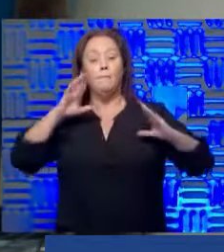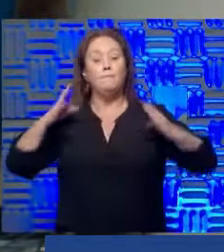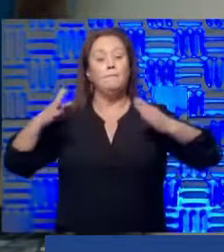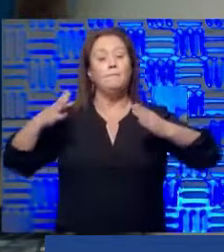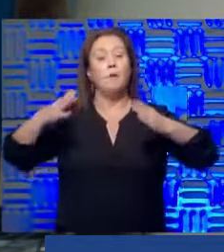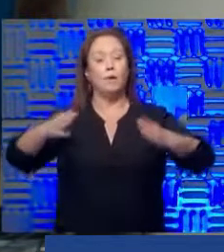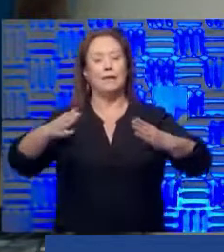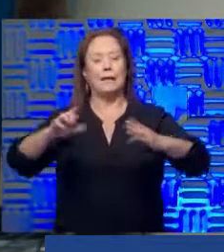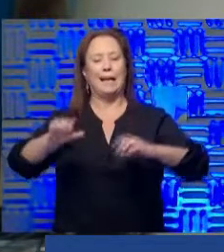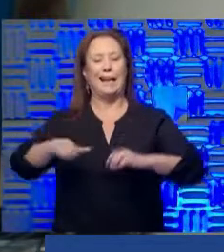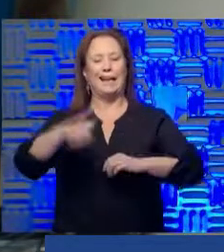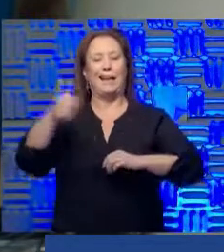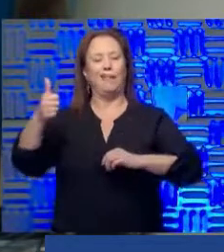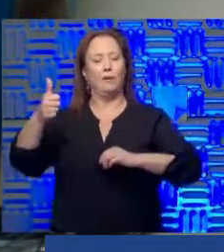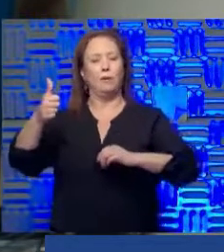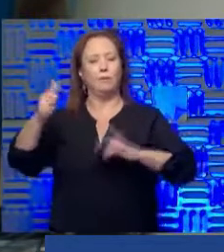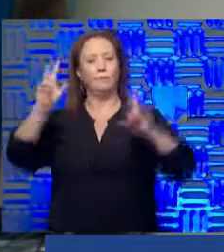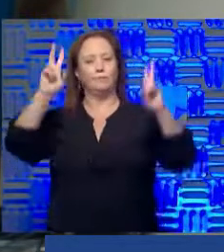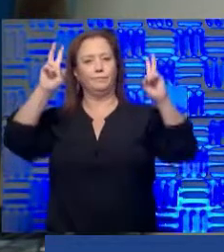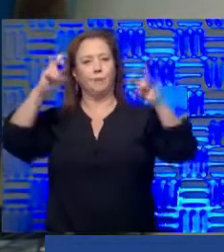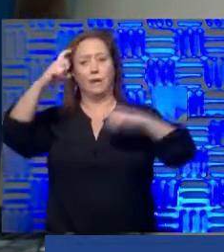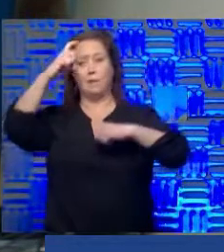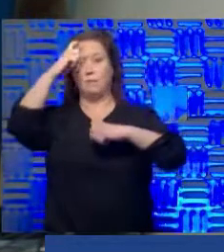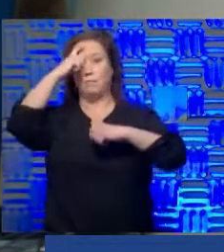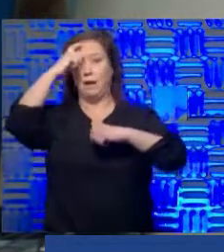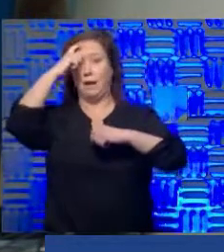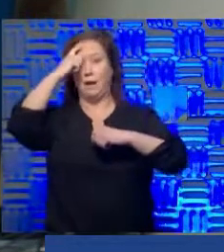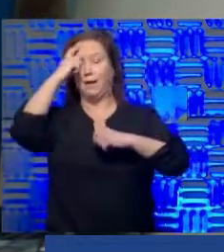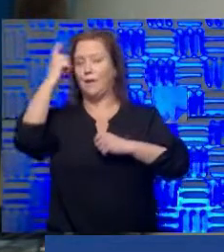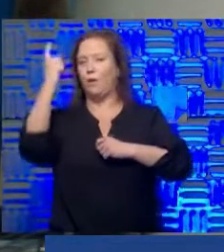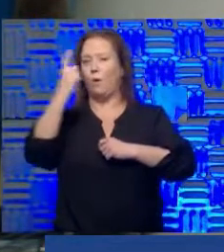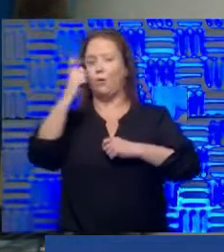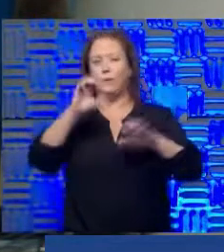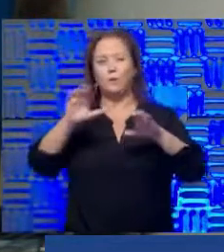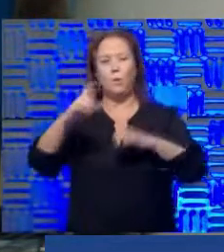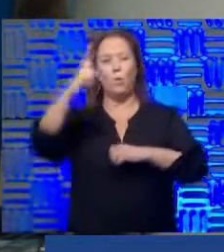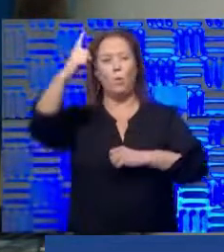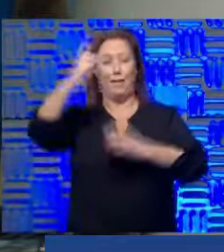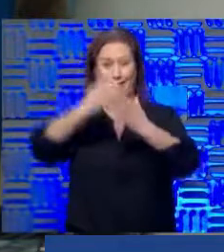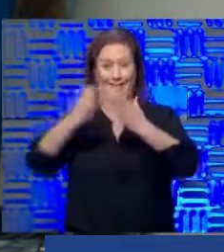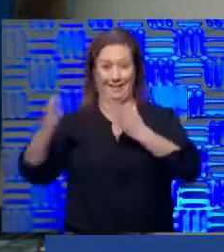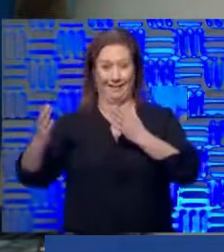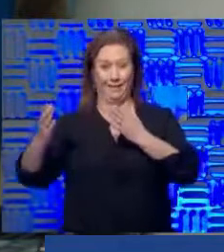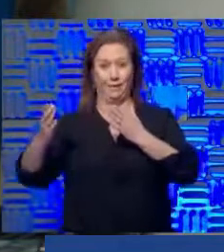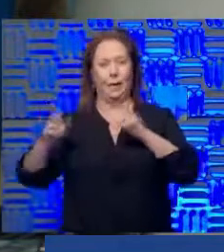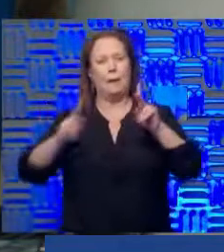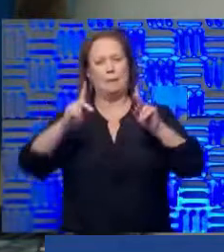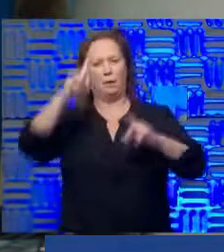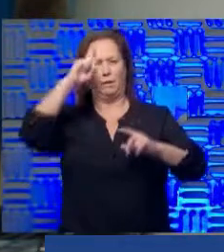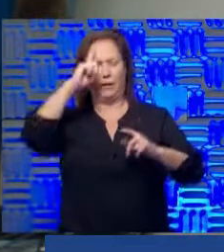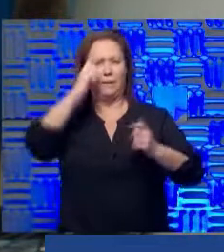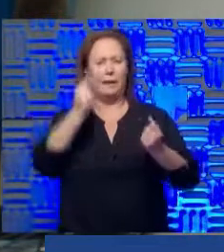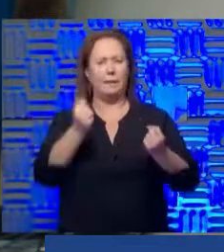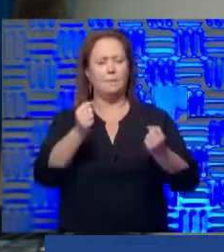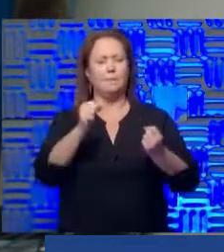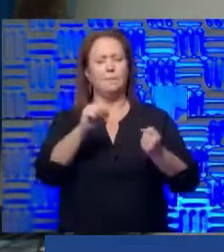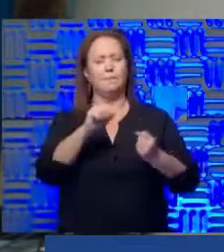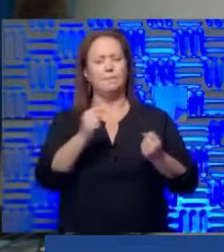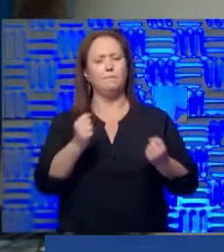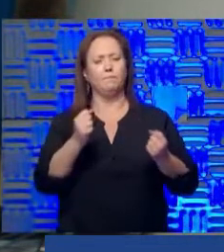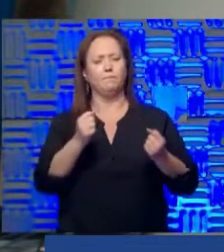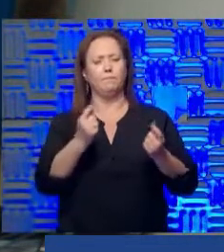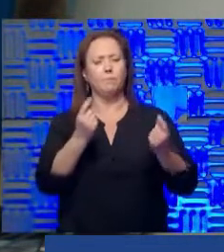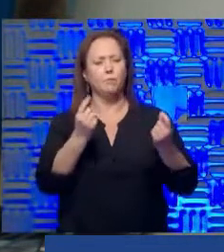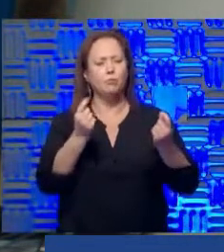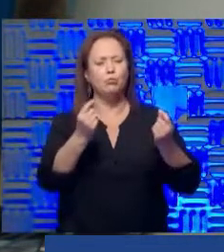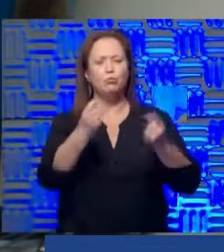than what worries you. The brain can only do one thing at a time. So people think they can do 2 things at a time, but I think it's more